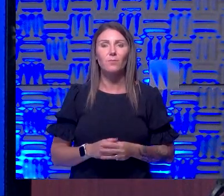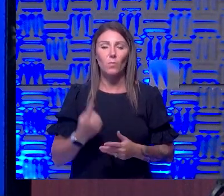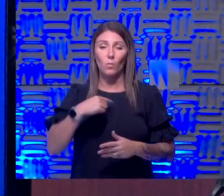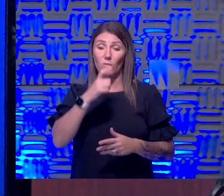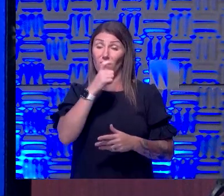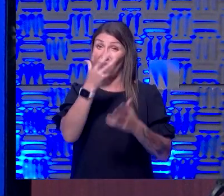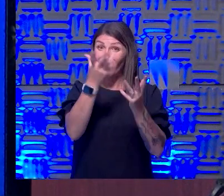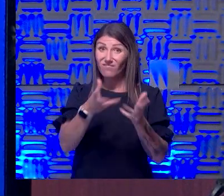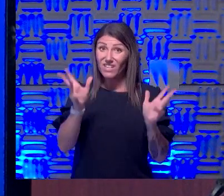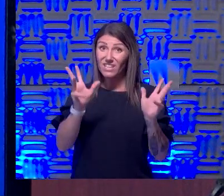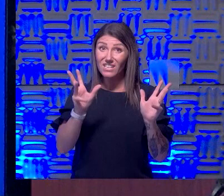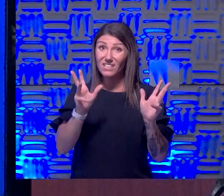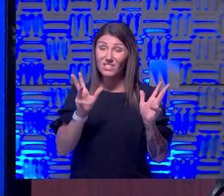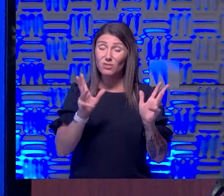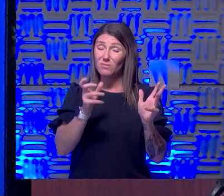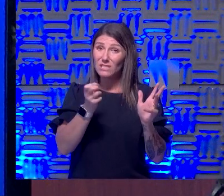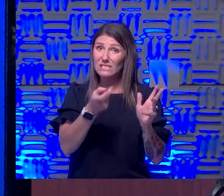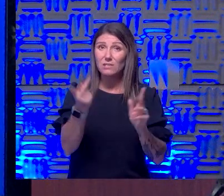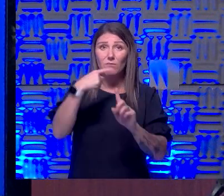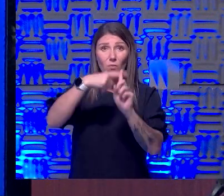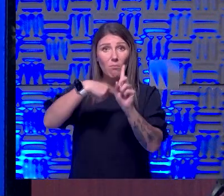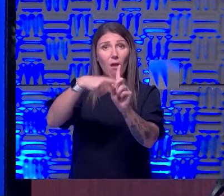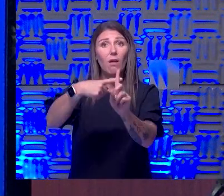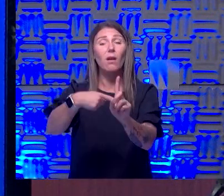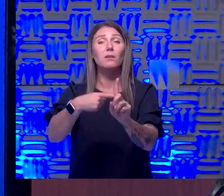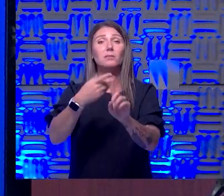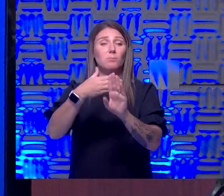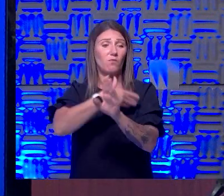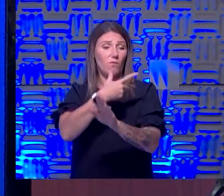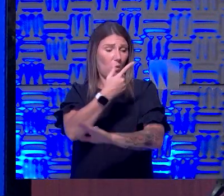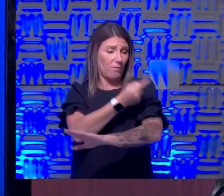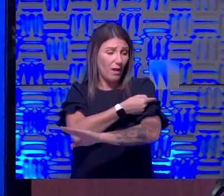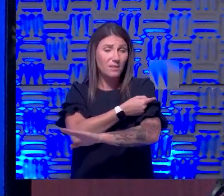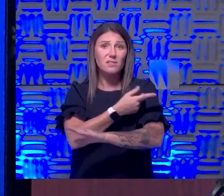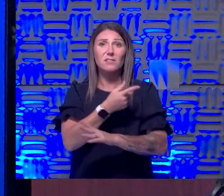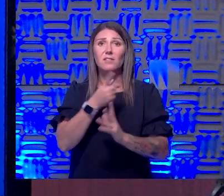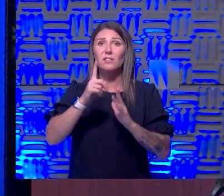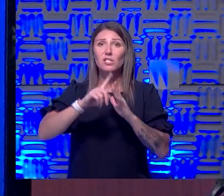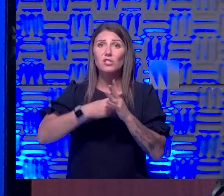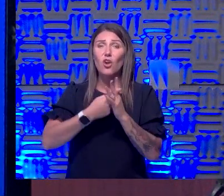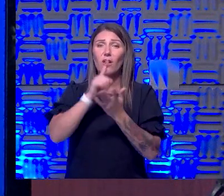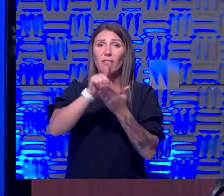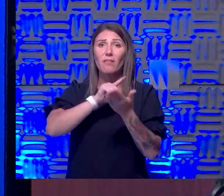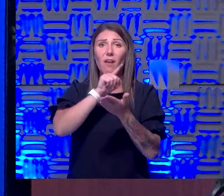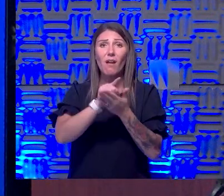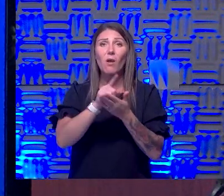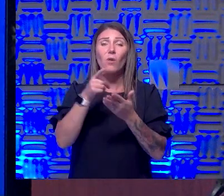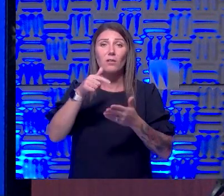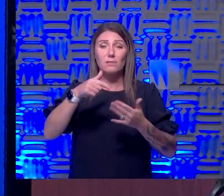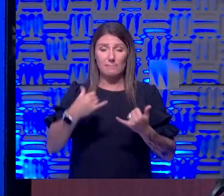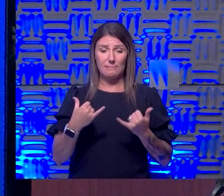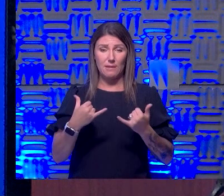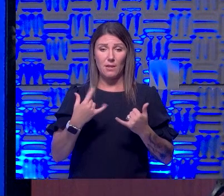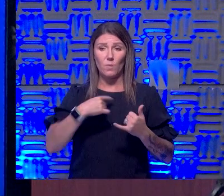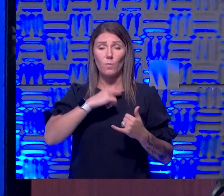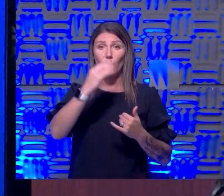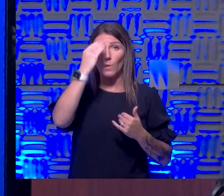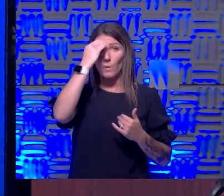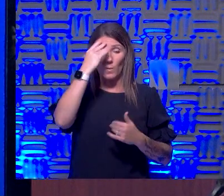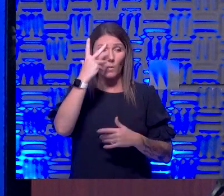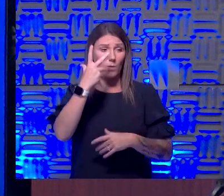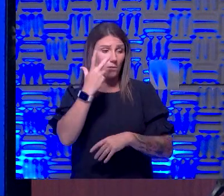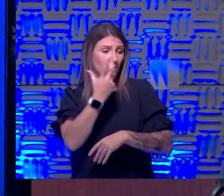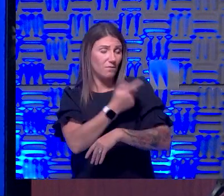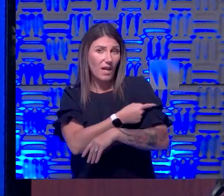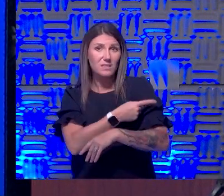through this yet. It will be some months before we have a vaccine. As it started out at the beginning of the hour, we know that